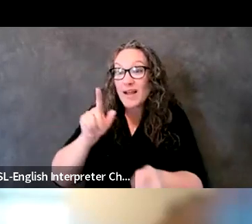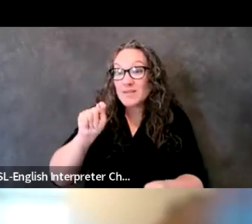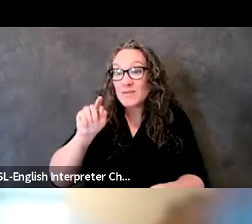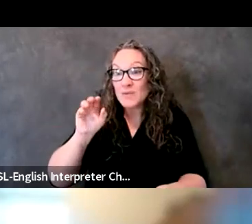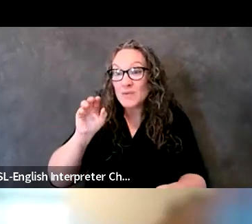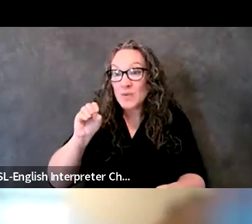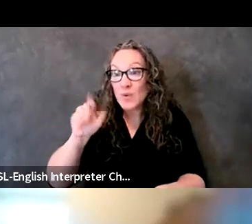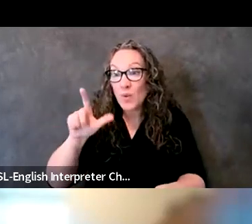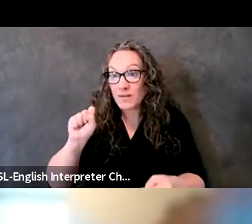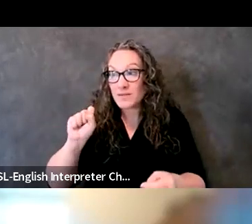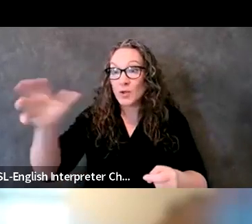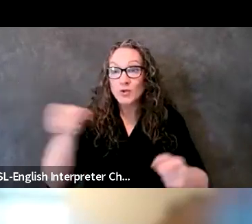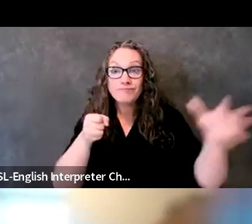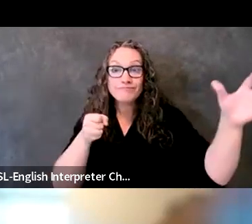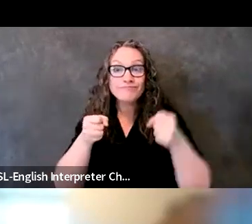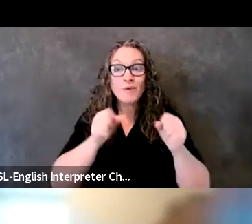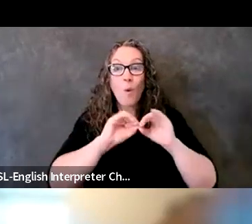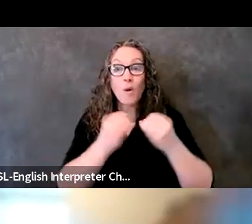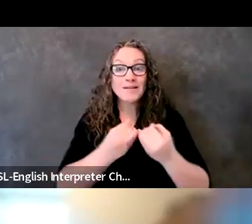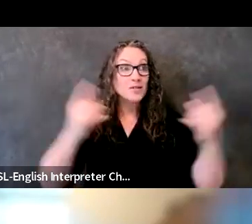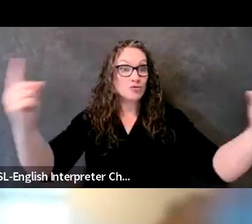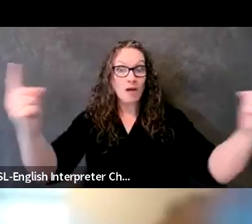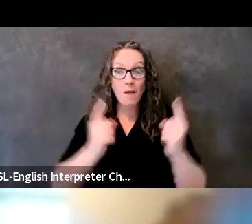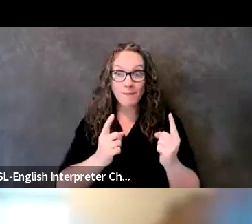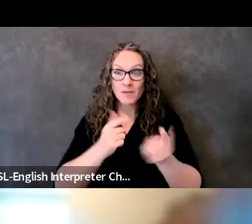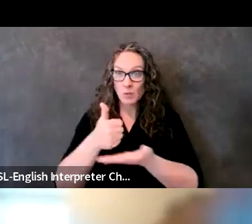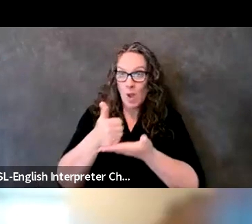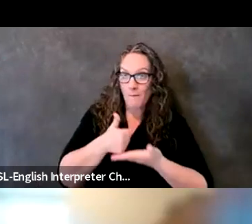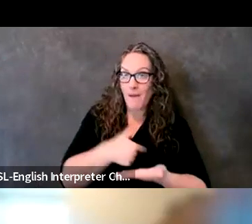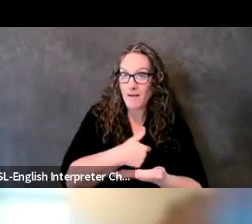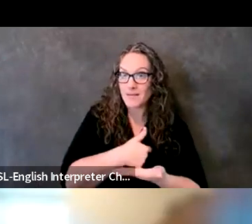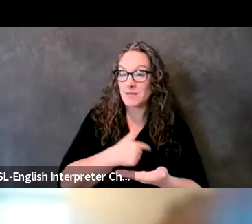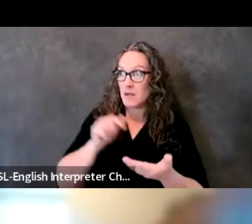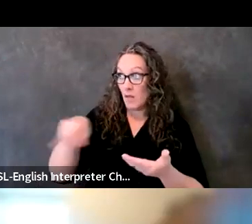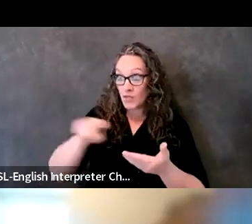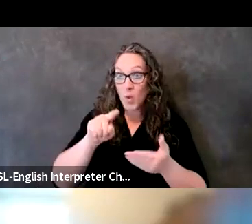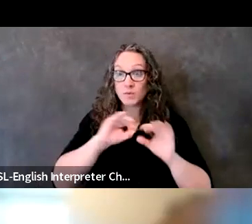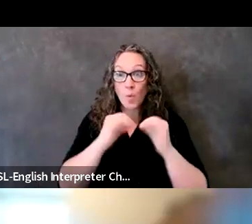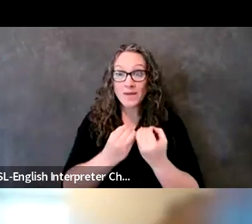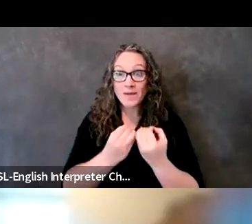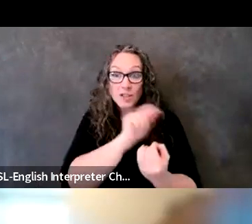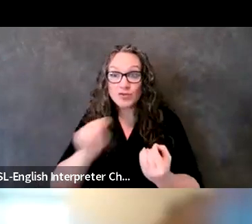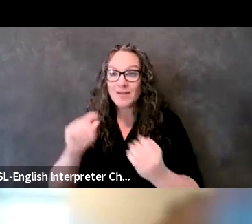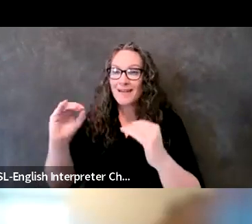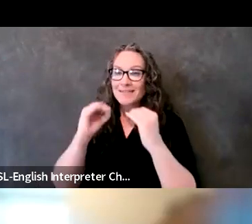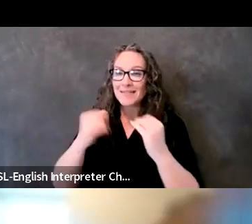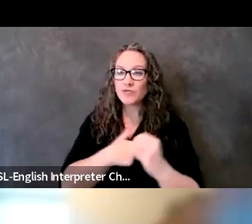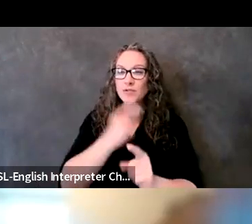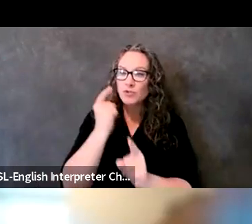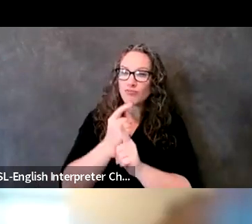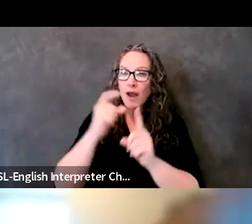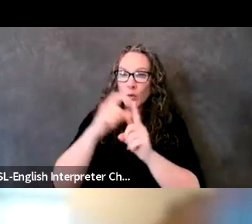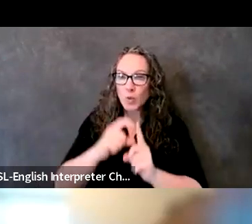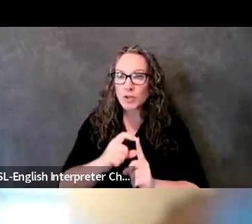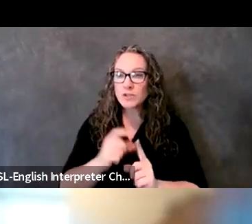other organizations who can really help us with that and can teach us the right language, the right words